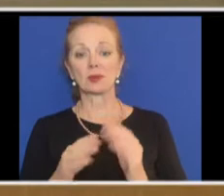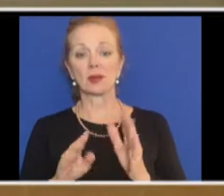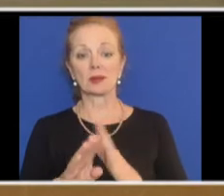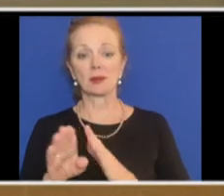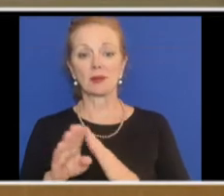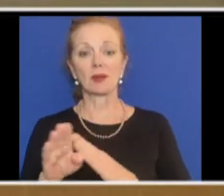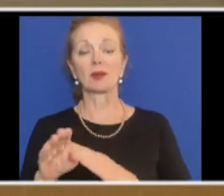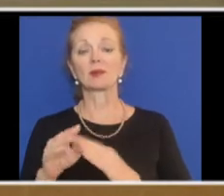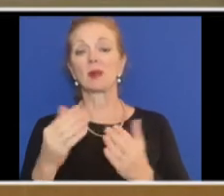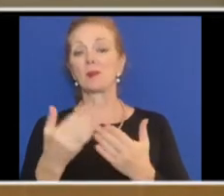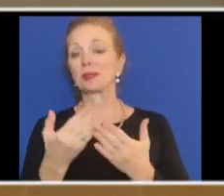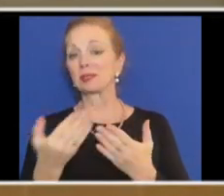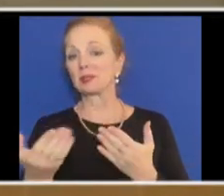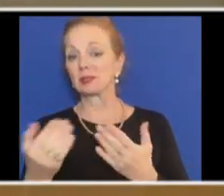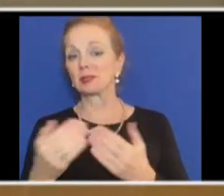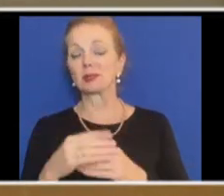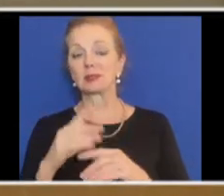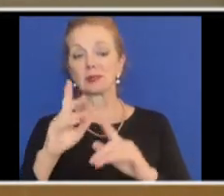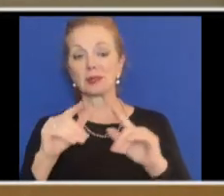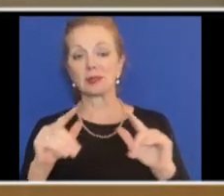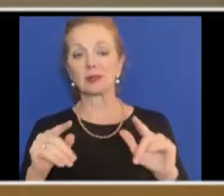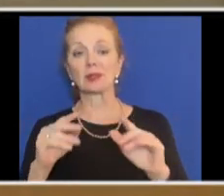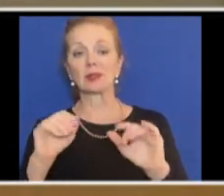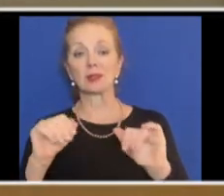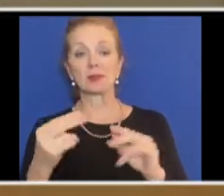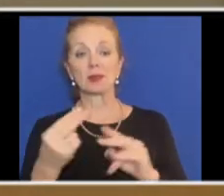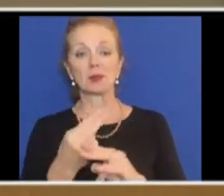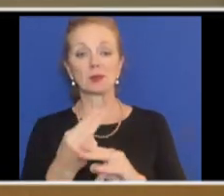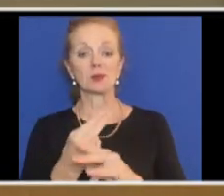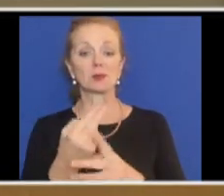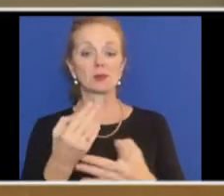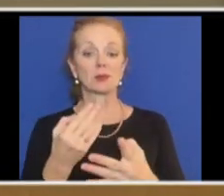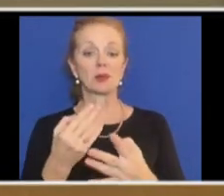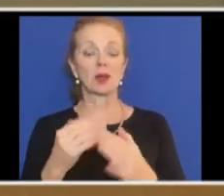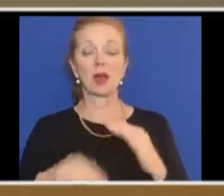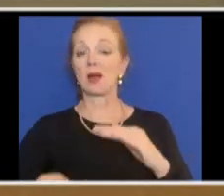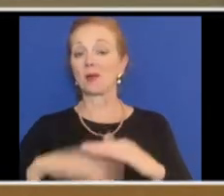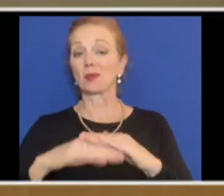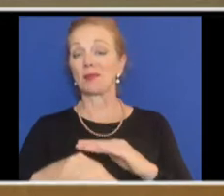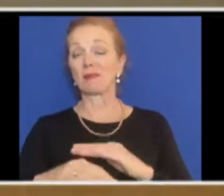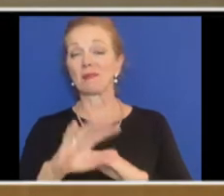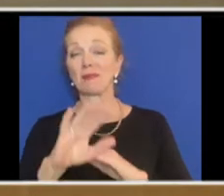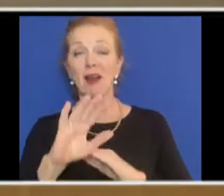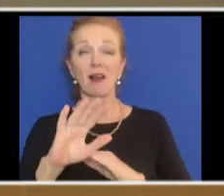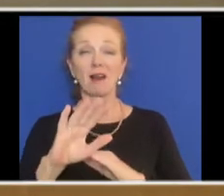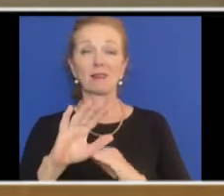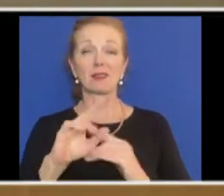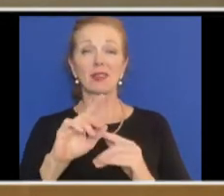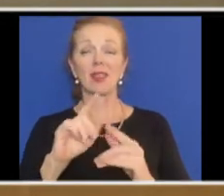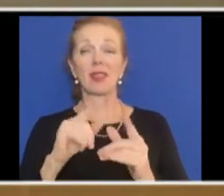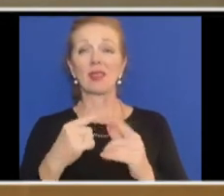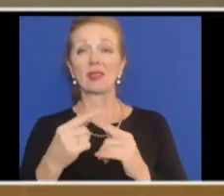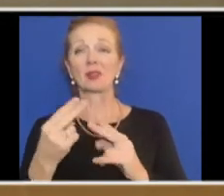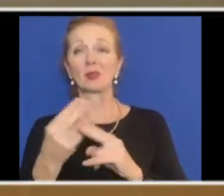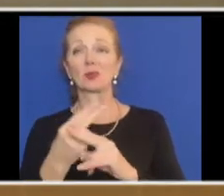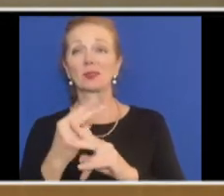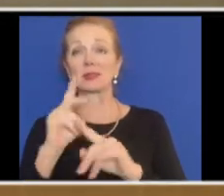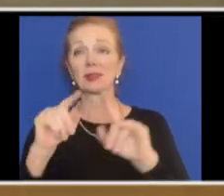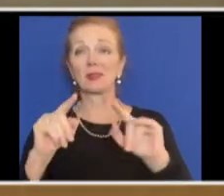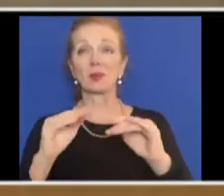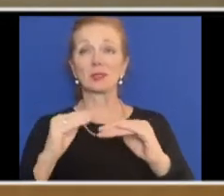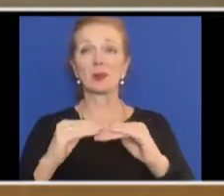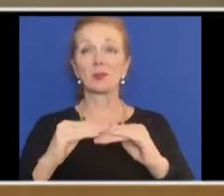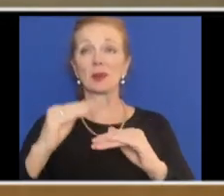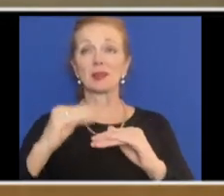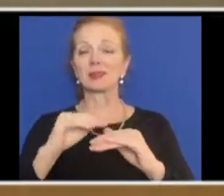like materials and different ones can be used on up to five and then they can use different ones above it so it's real and